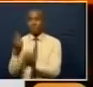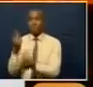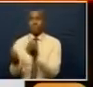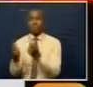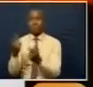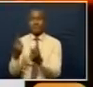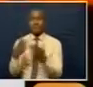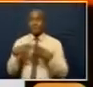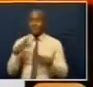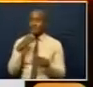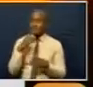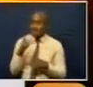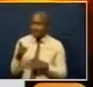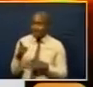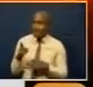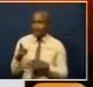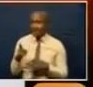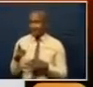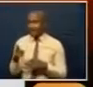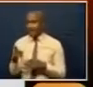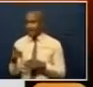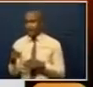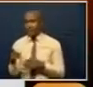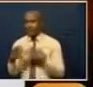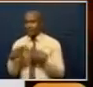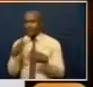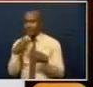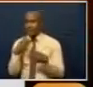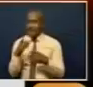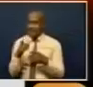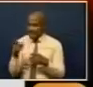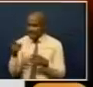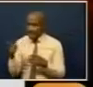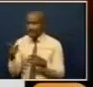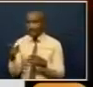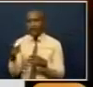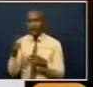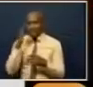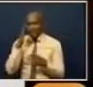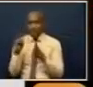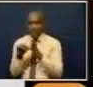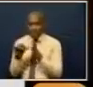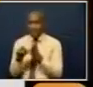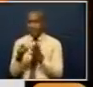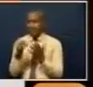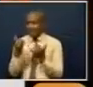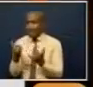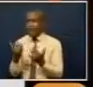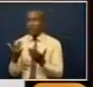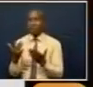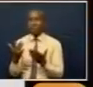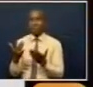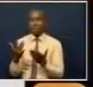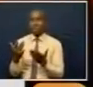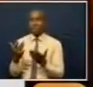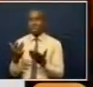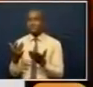know, castigate me and put me in a box that I've never been in, and I can never fit